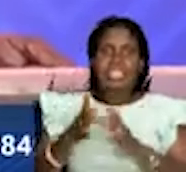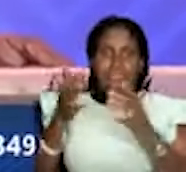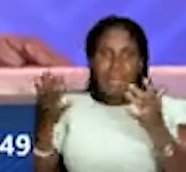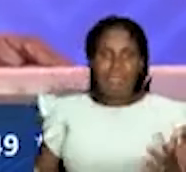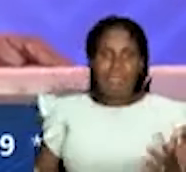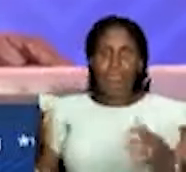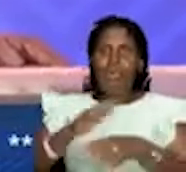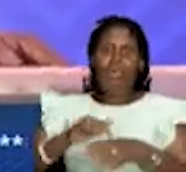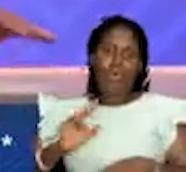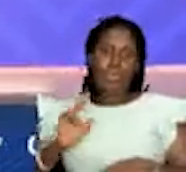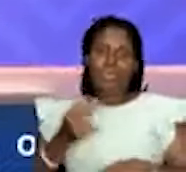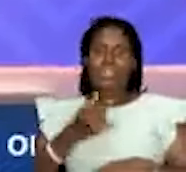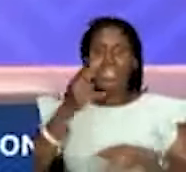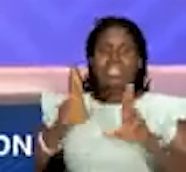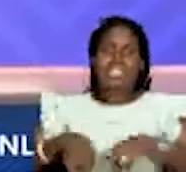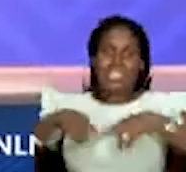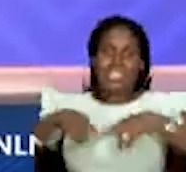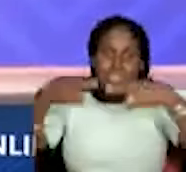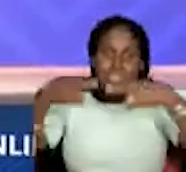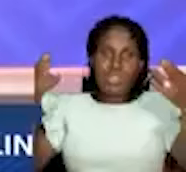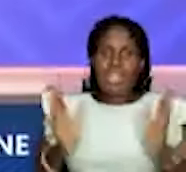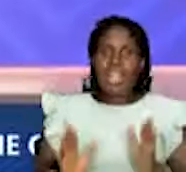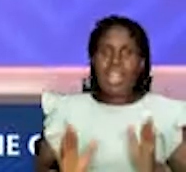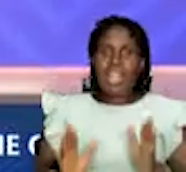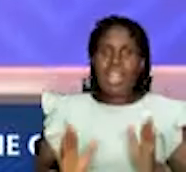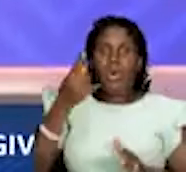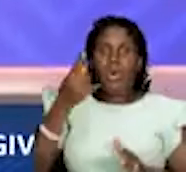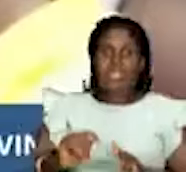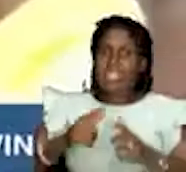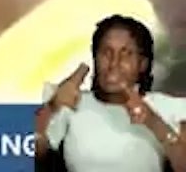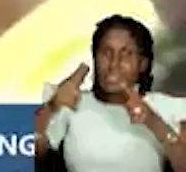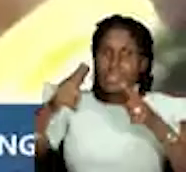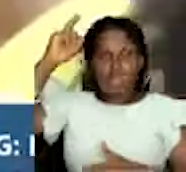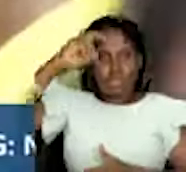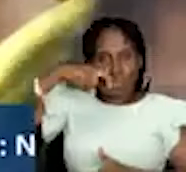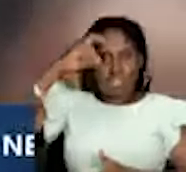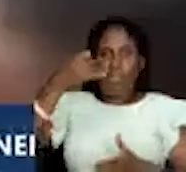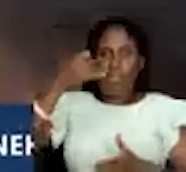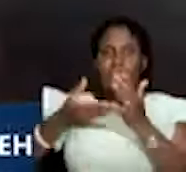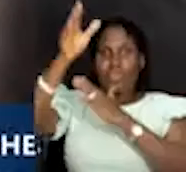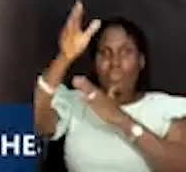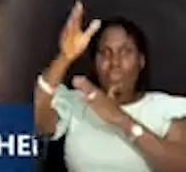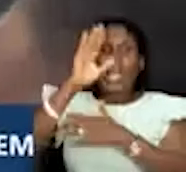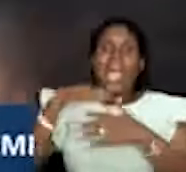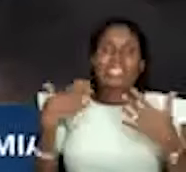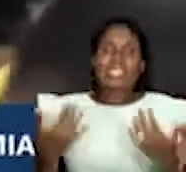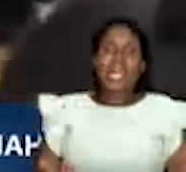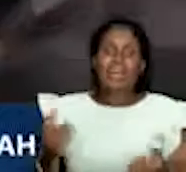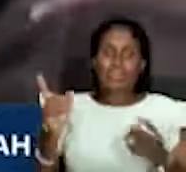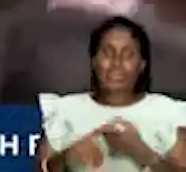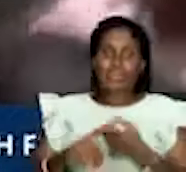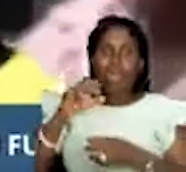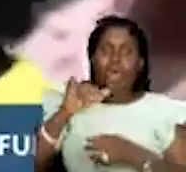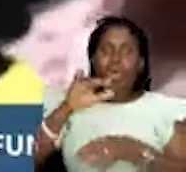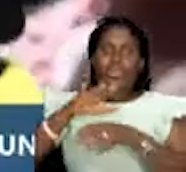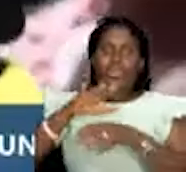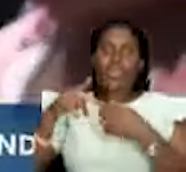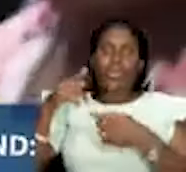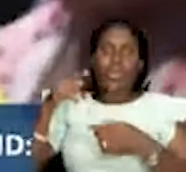the revealers of the manifold wisdom of God. It says, now to the intent that unto principalities